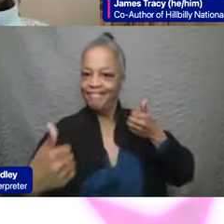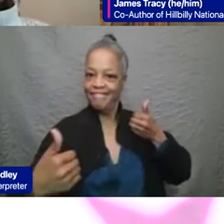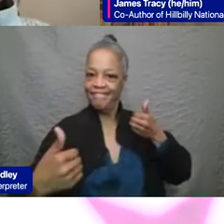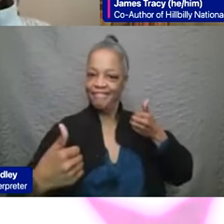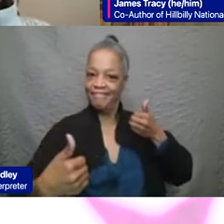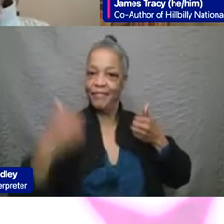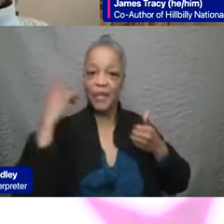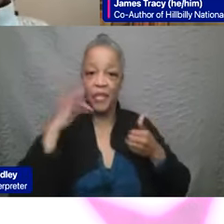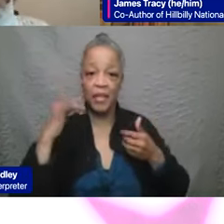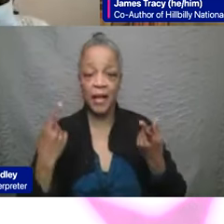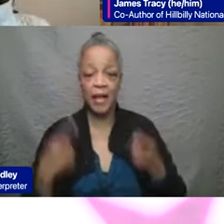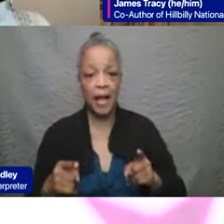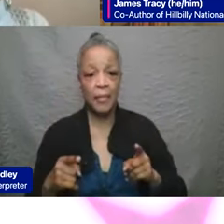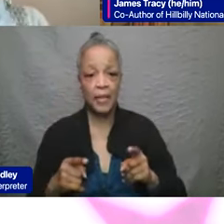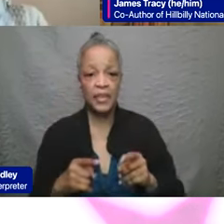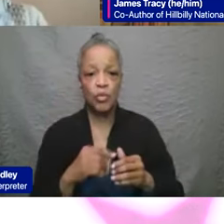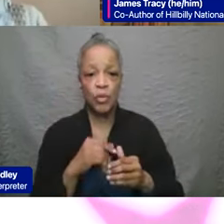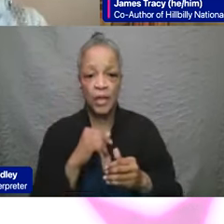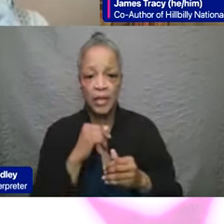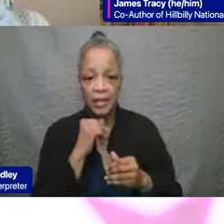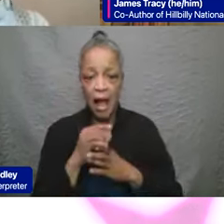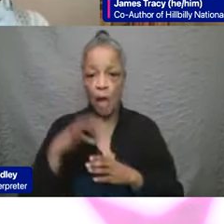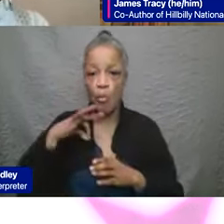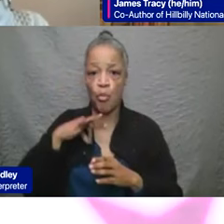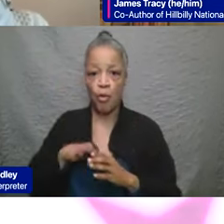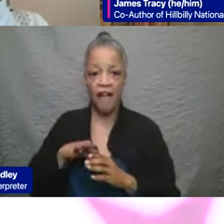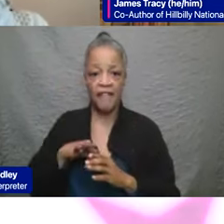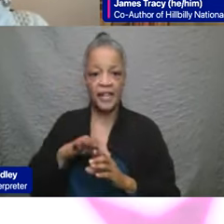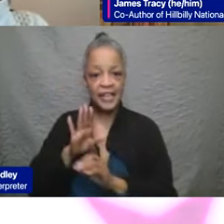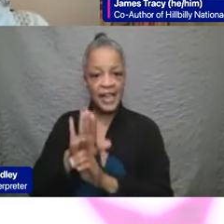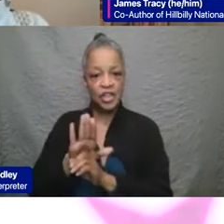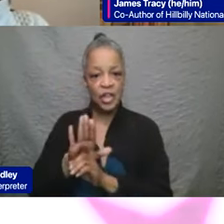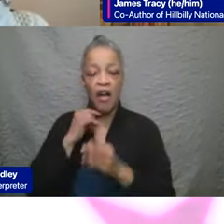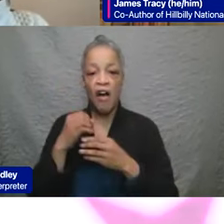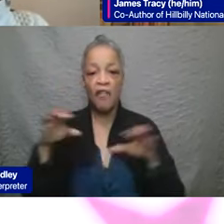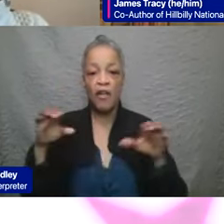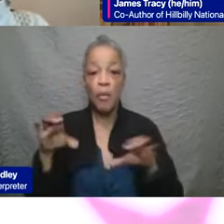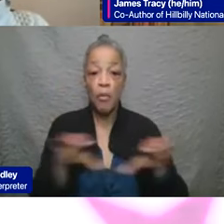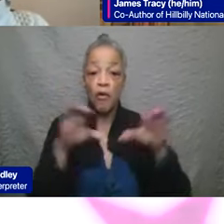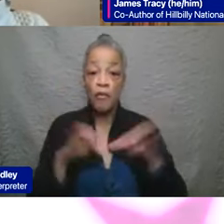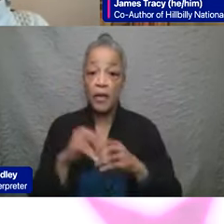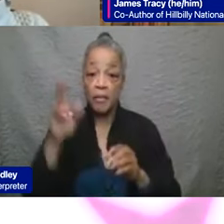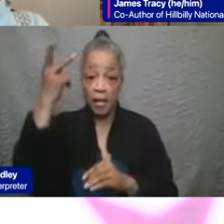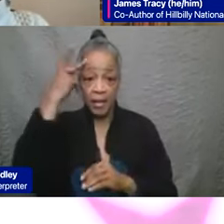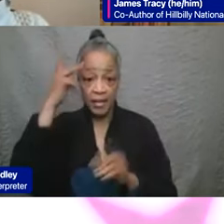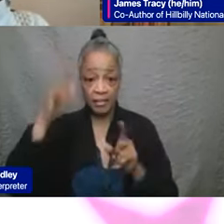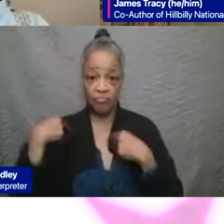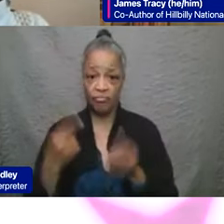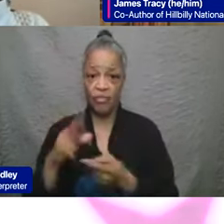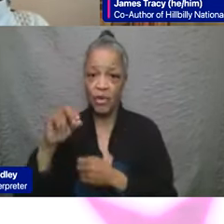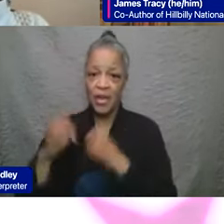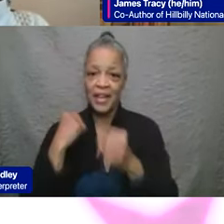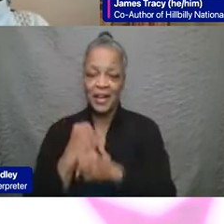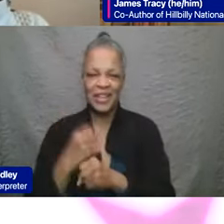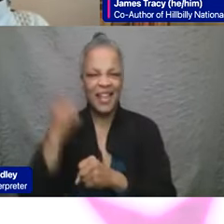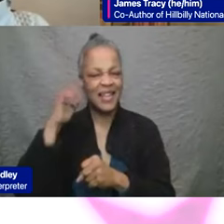with the nonprofitization of movement politics over the last 30 years, which again, I think is a purposeful shift, right?